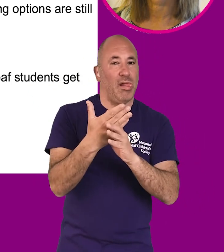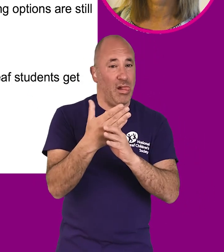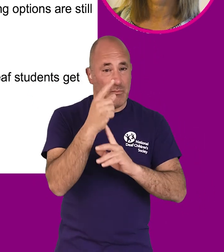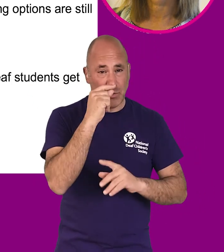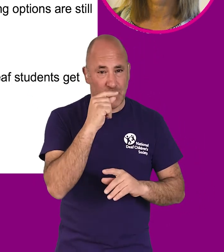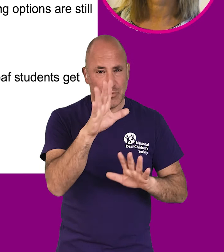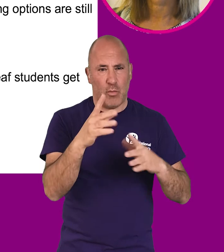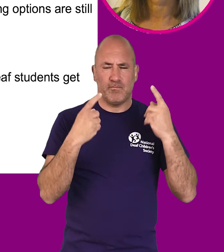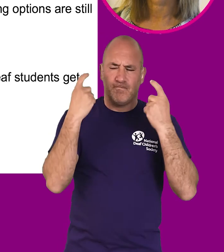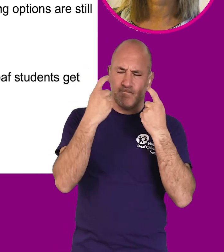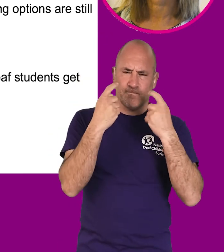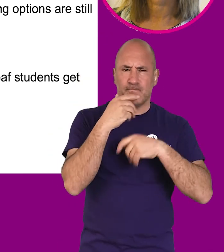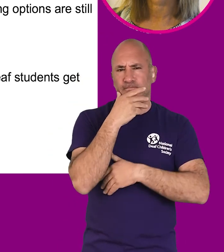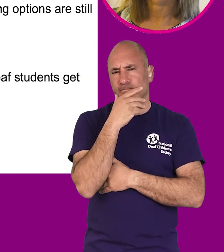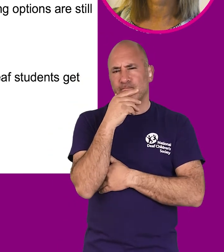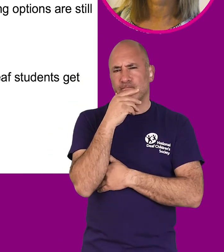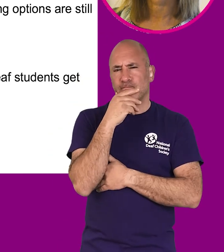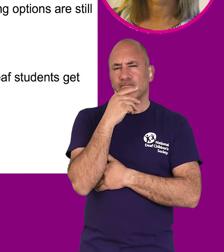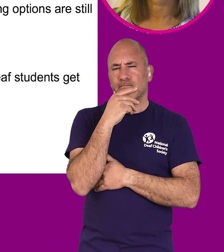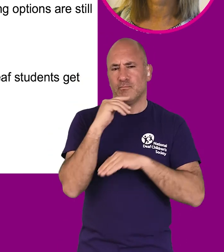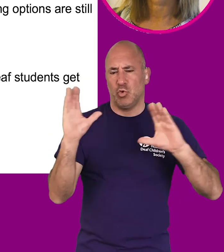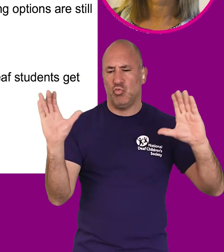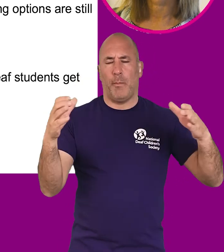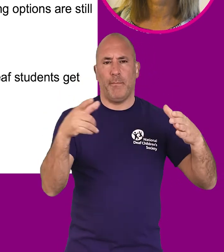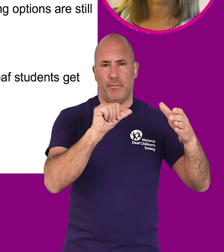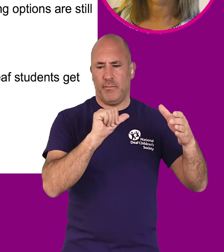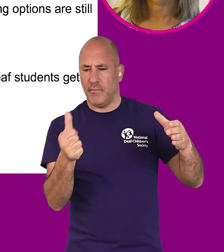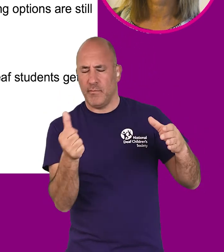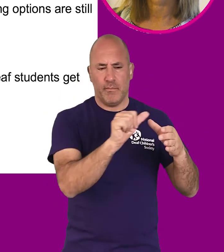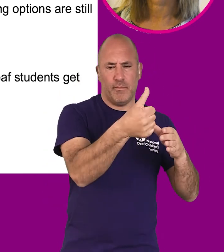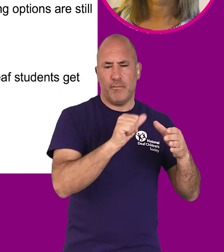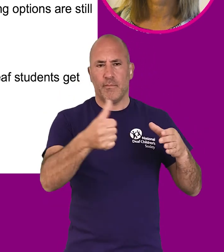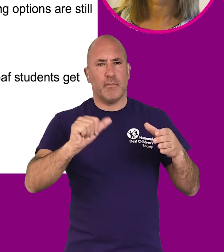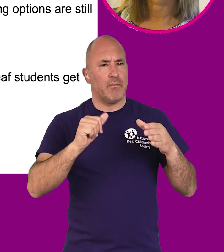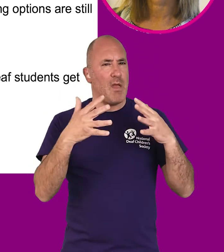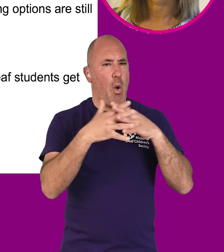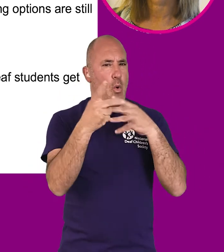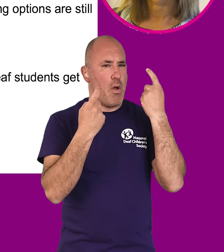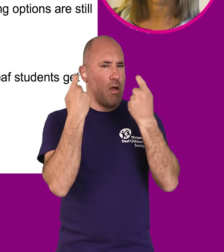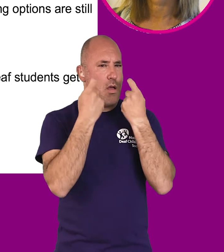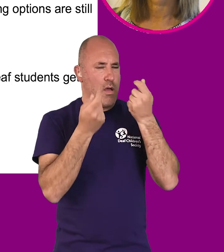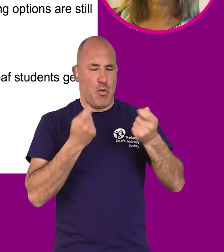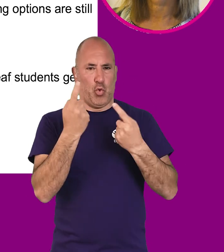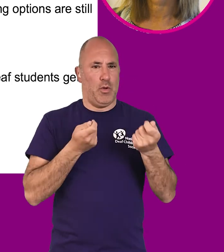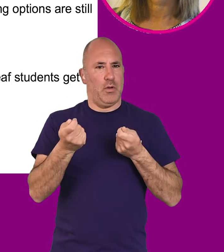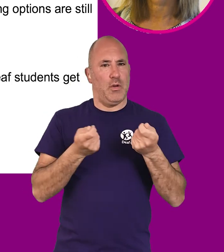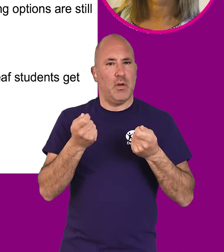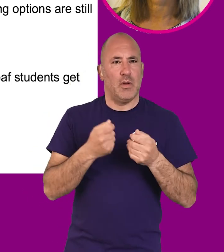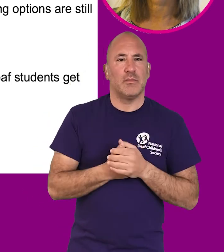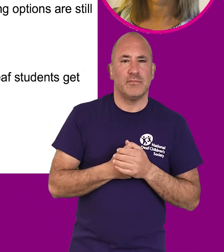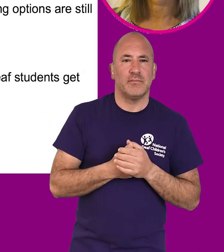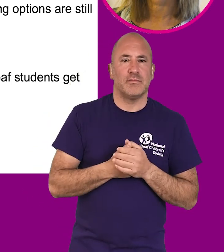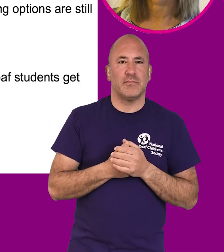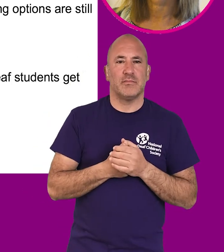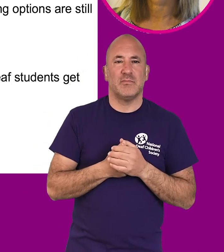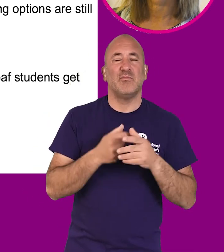their hand up trying to interject. So yeah, just consider how you're going to facilitate turn taking between